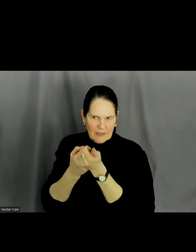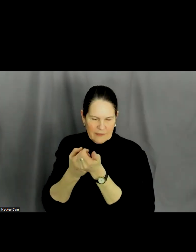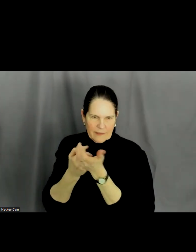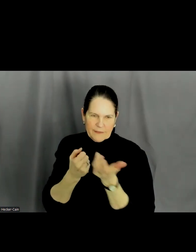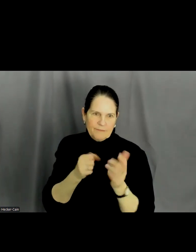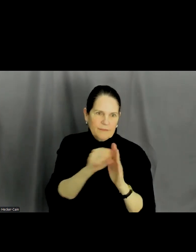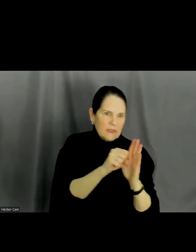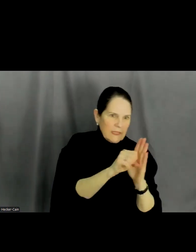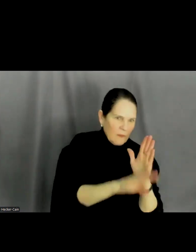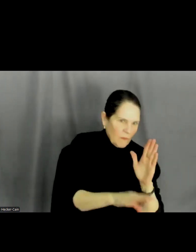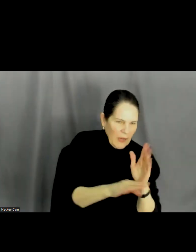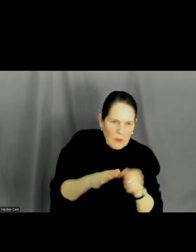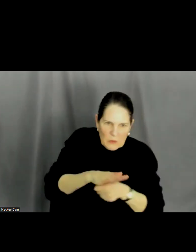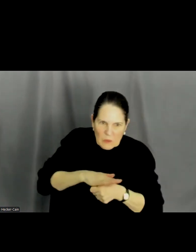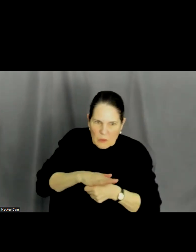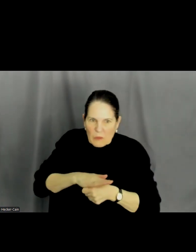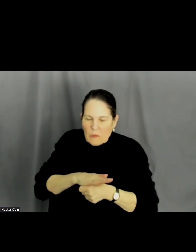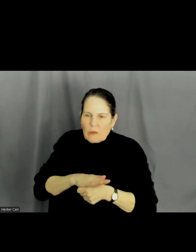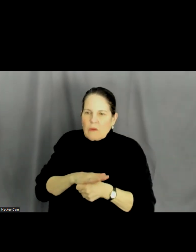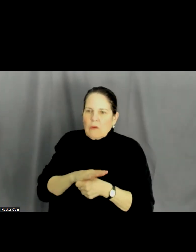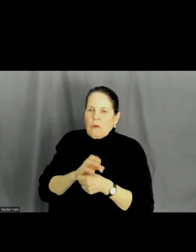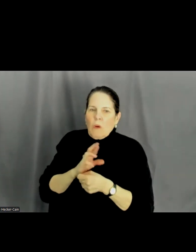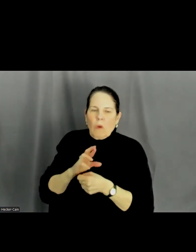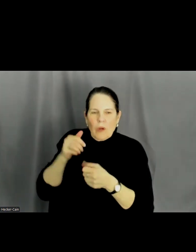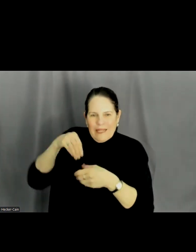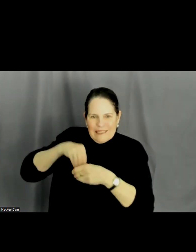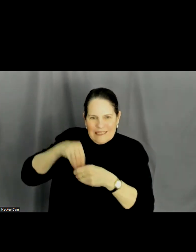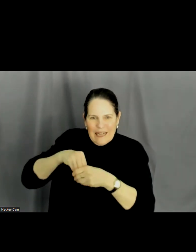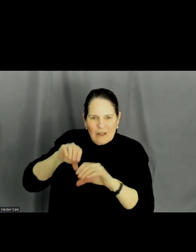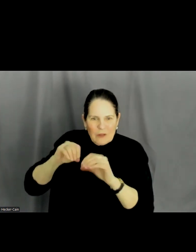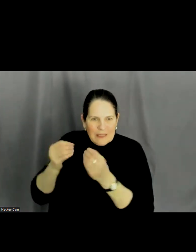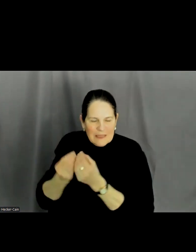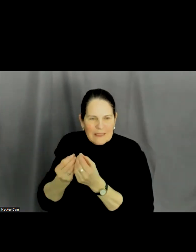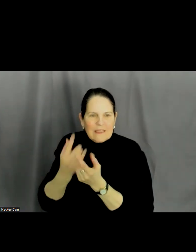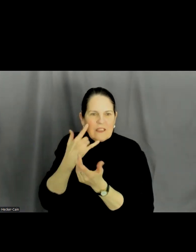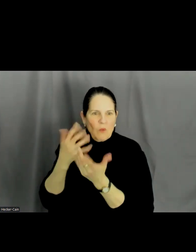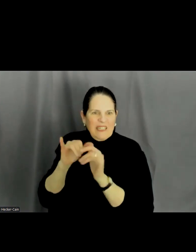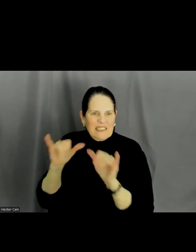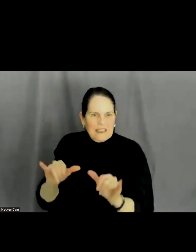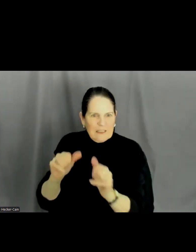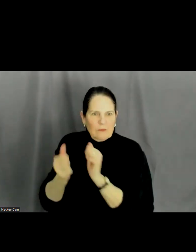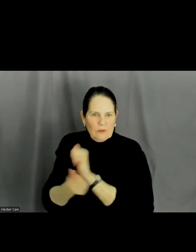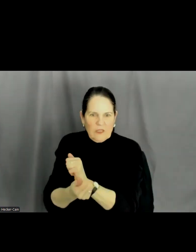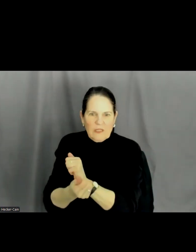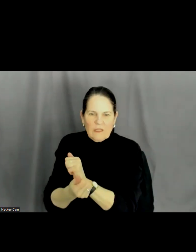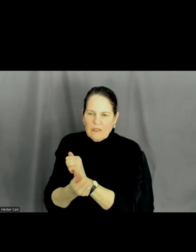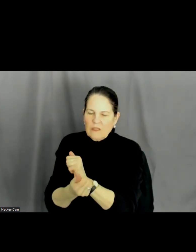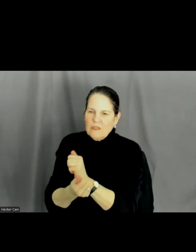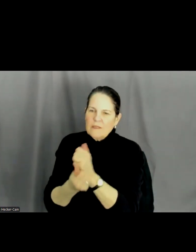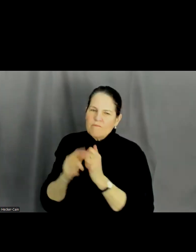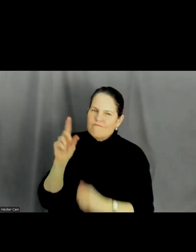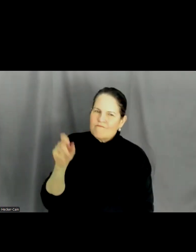it's statewide or more locally or within organizations for systems change, are there